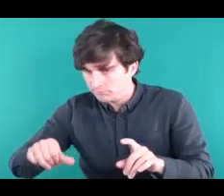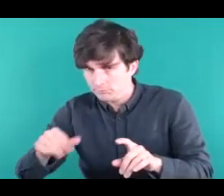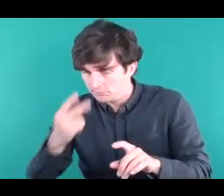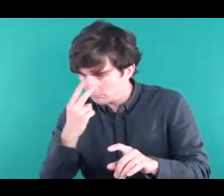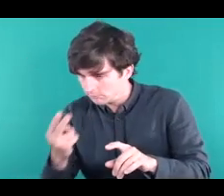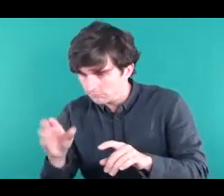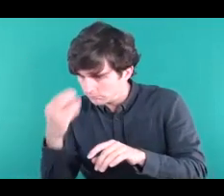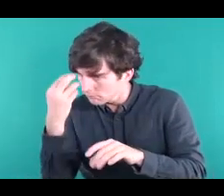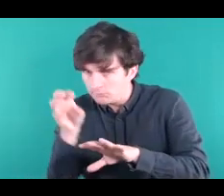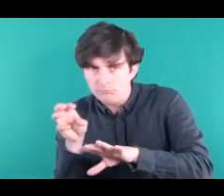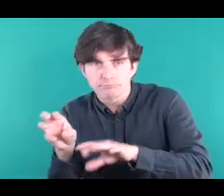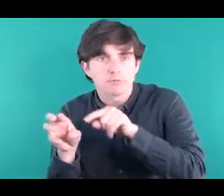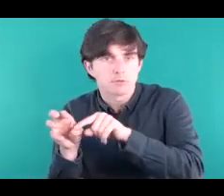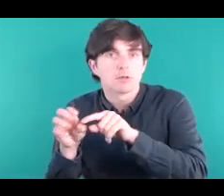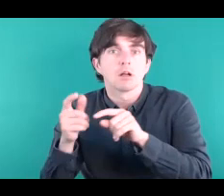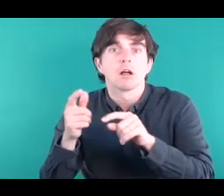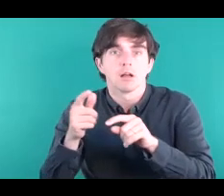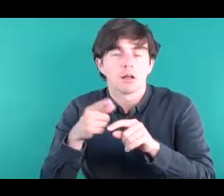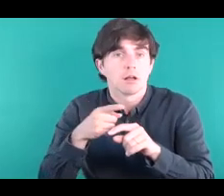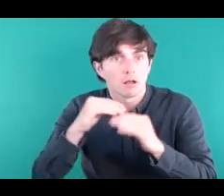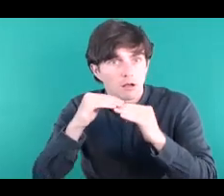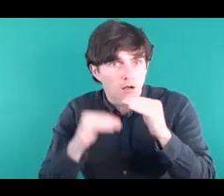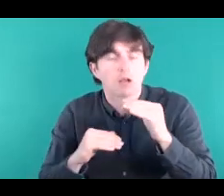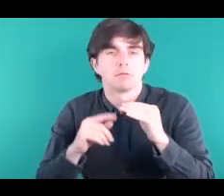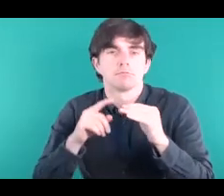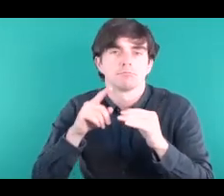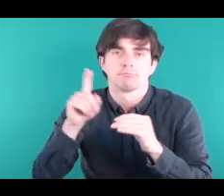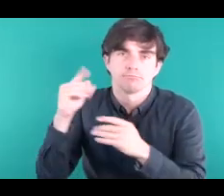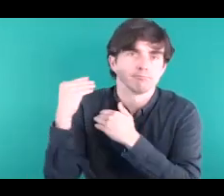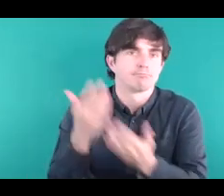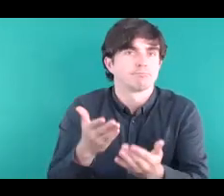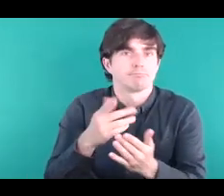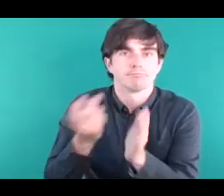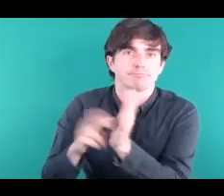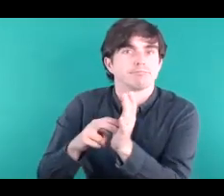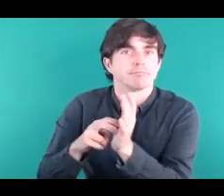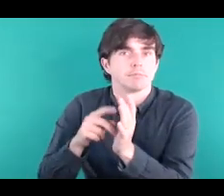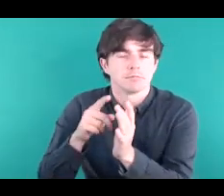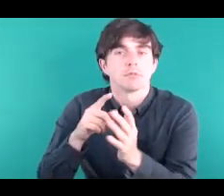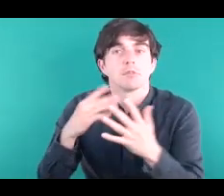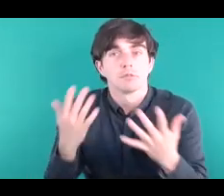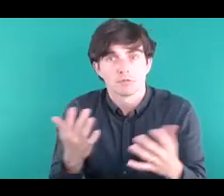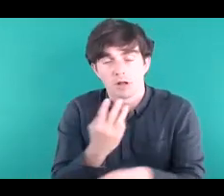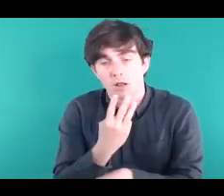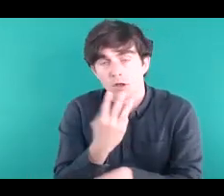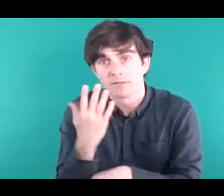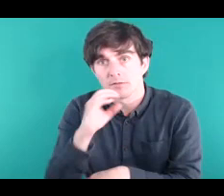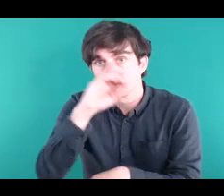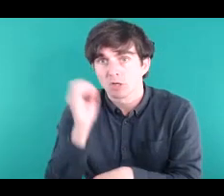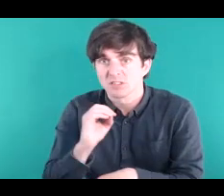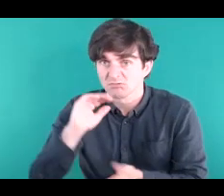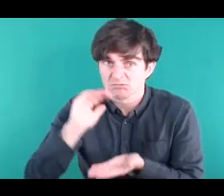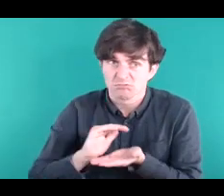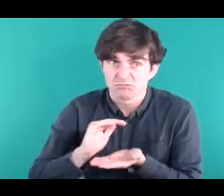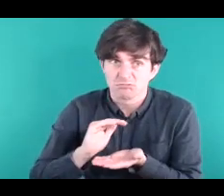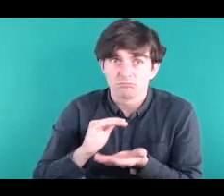many people with disabilities, if we are looking at the demographic profile of this assessment, they mentioned that they are not staying